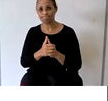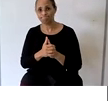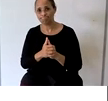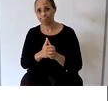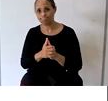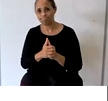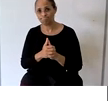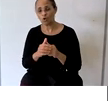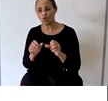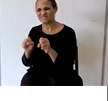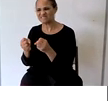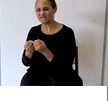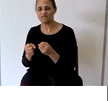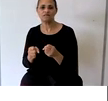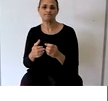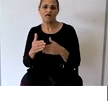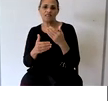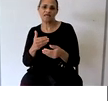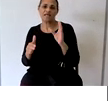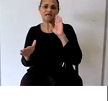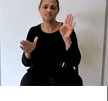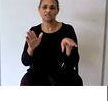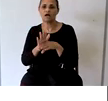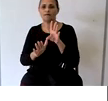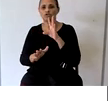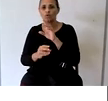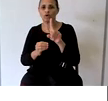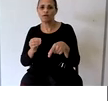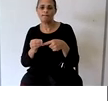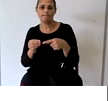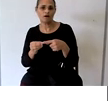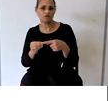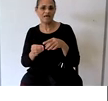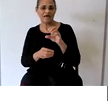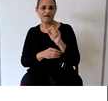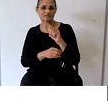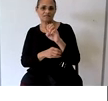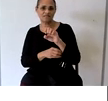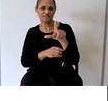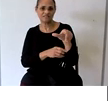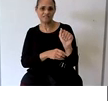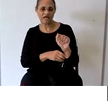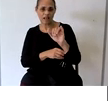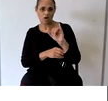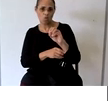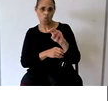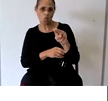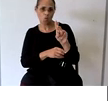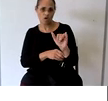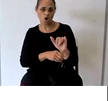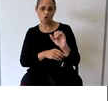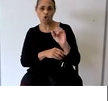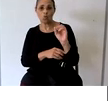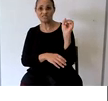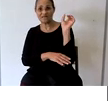So, the next slide, I will be talking about Stella Young, who was a activist, and